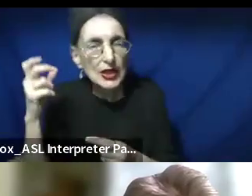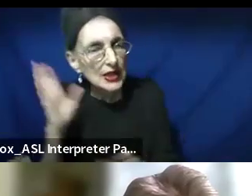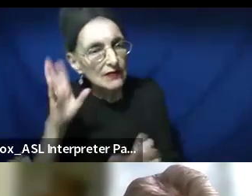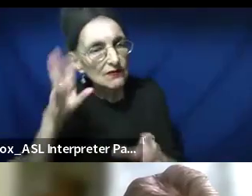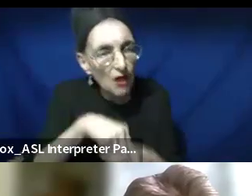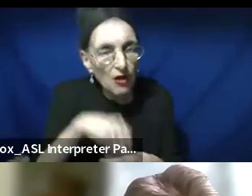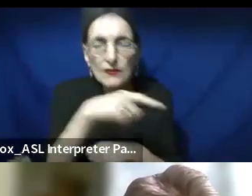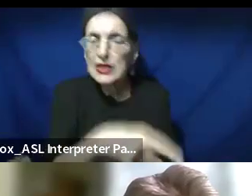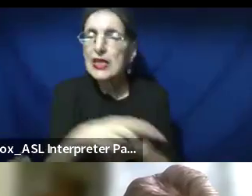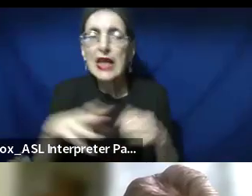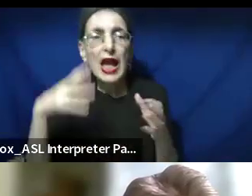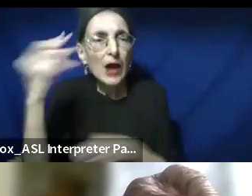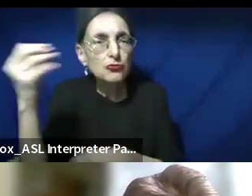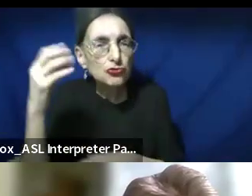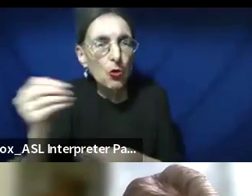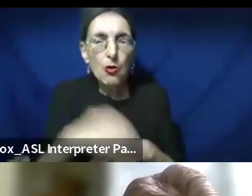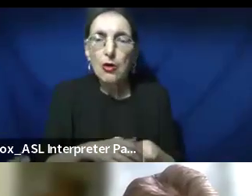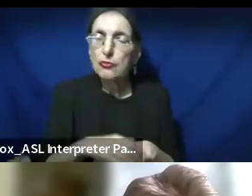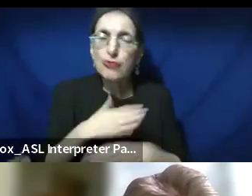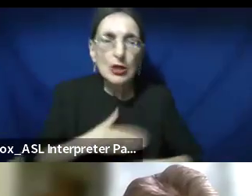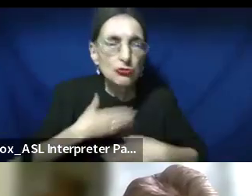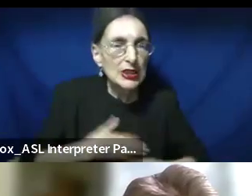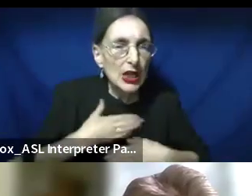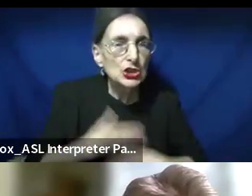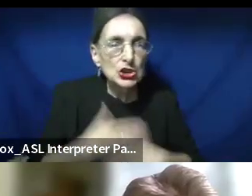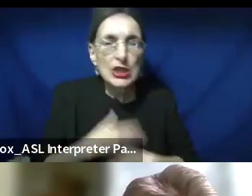with nature wherever they are and across the state.